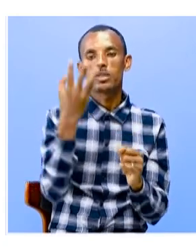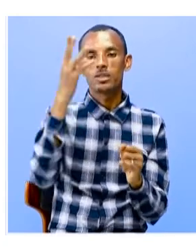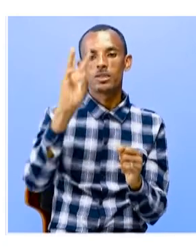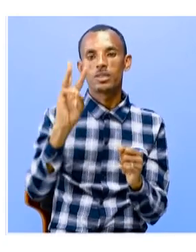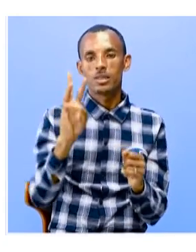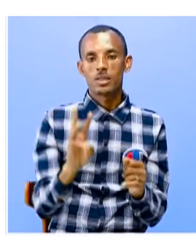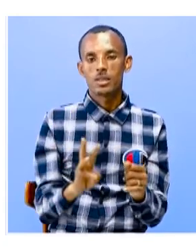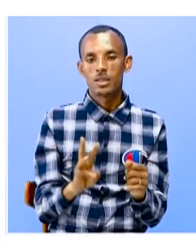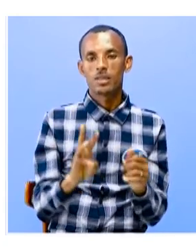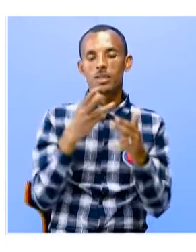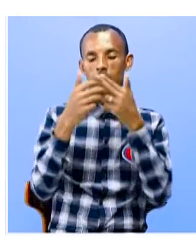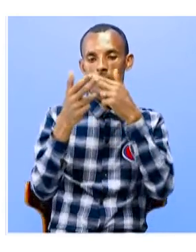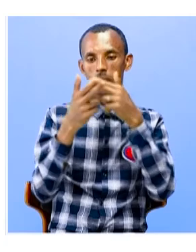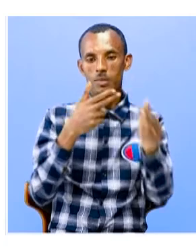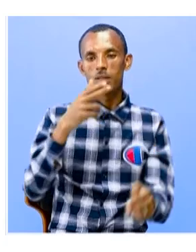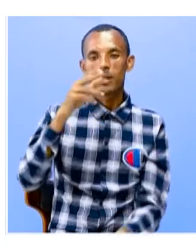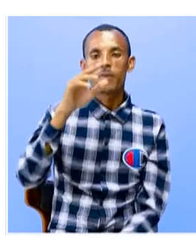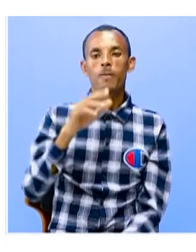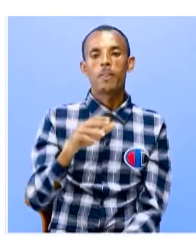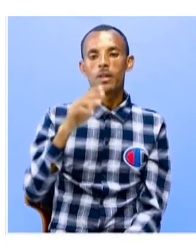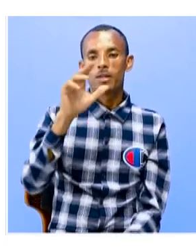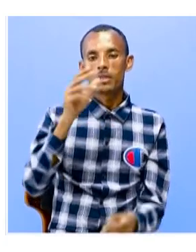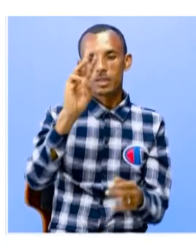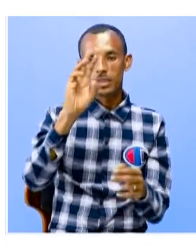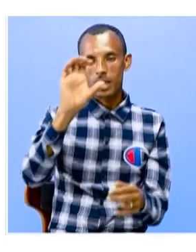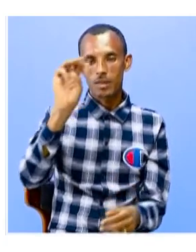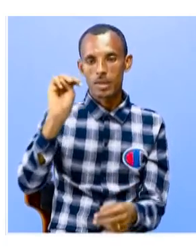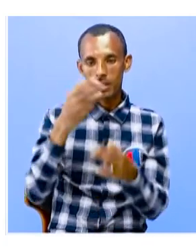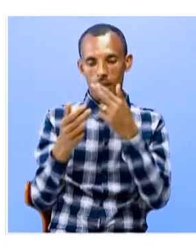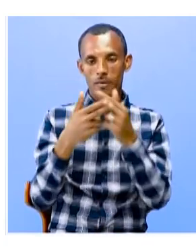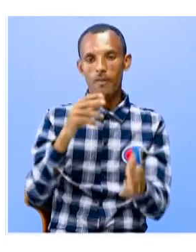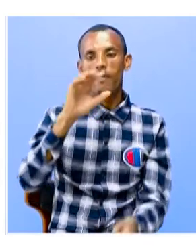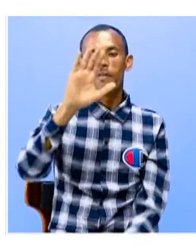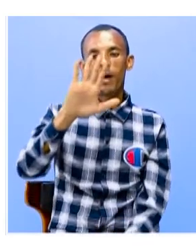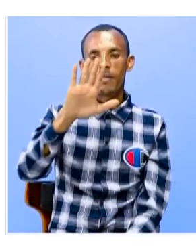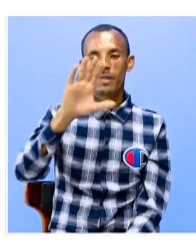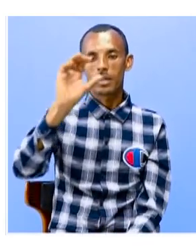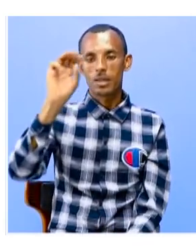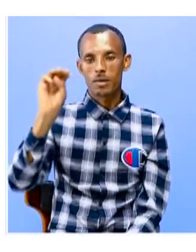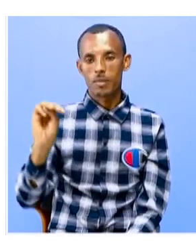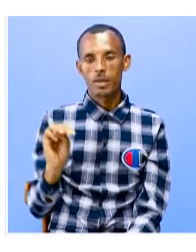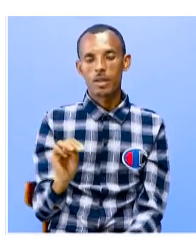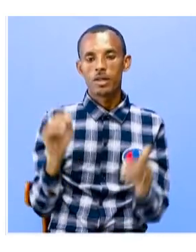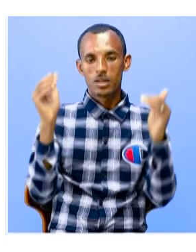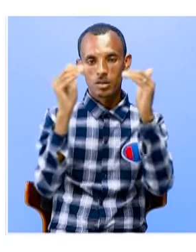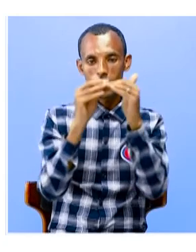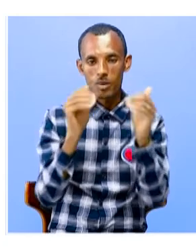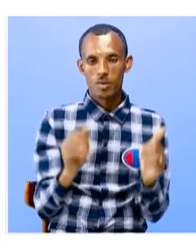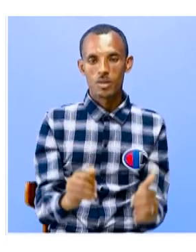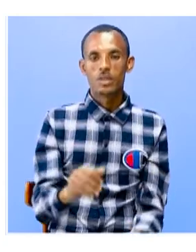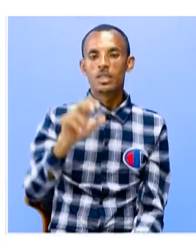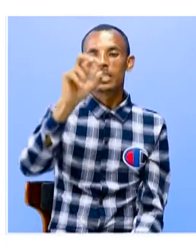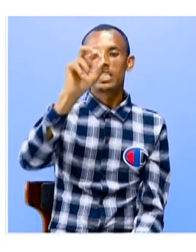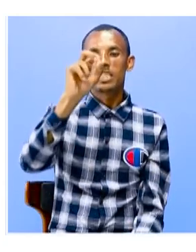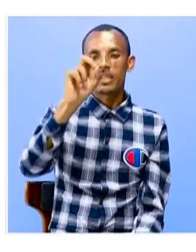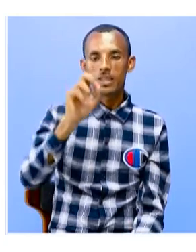this becomes 6. So 6 centimeter times 5 centimeter will be, it is